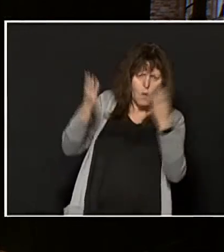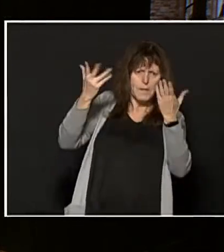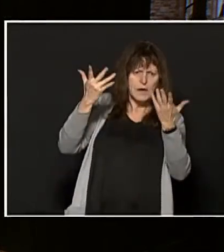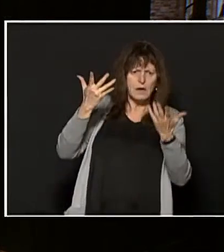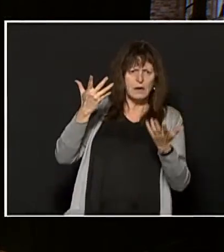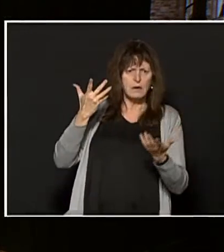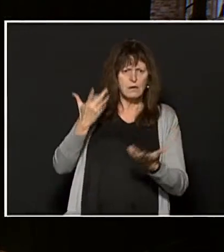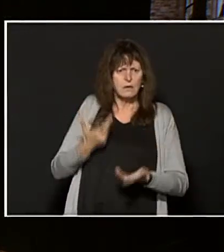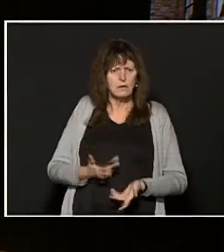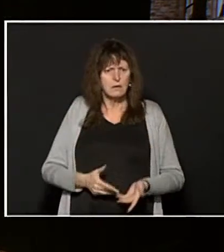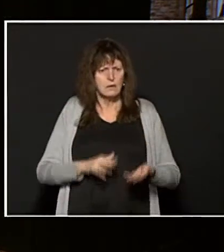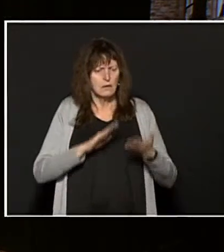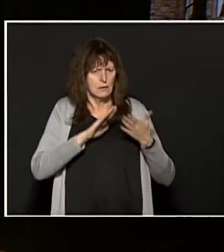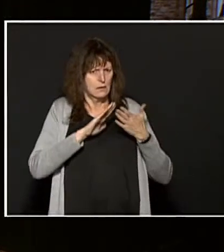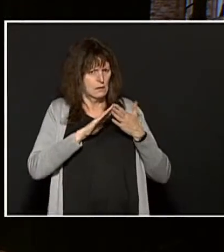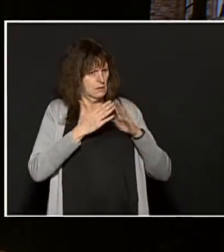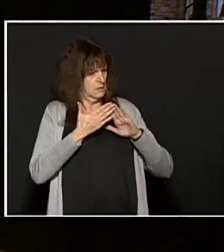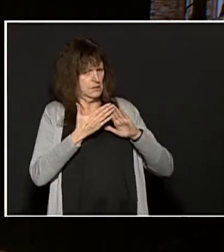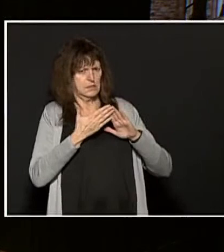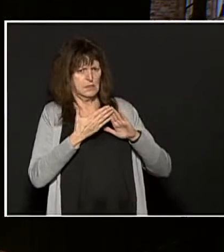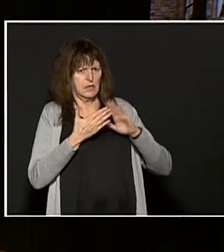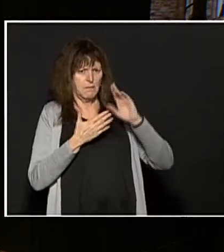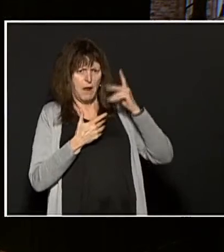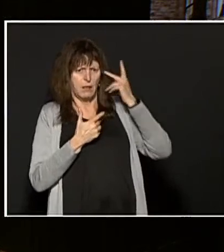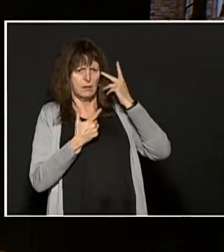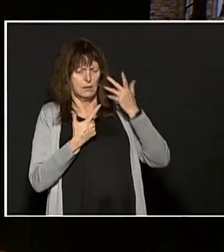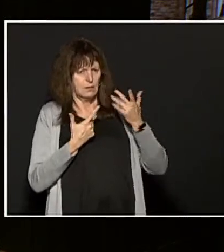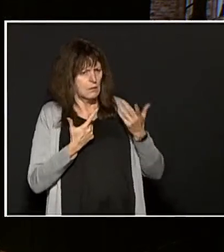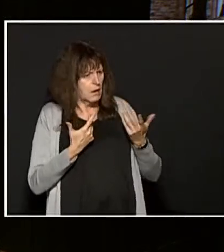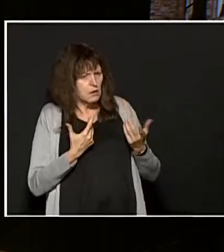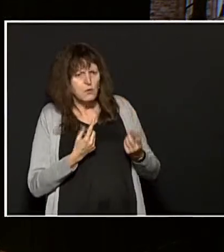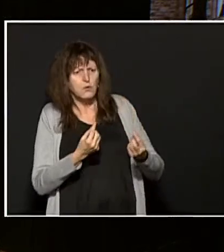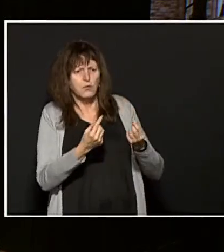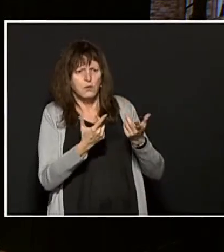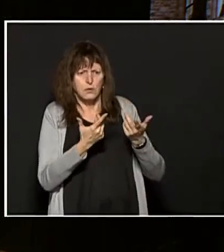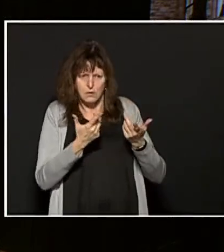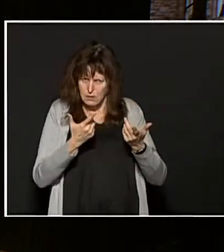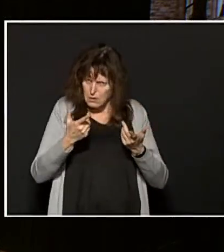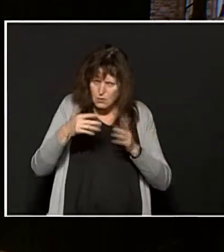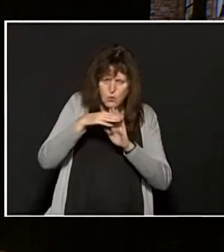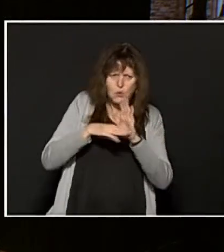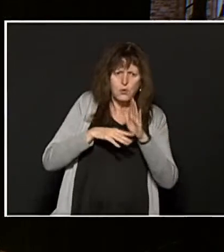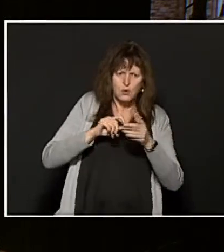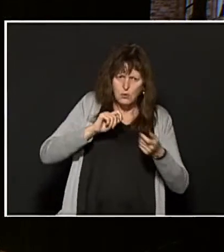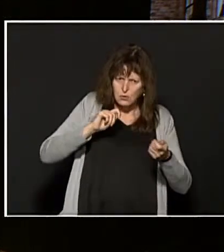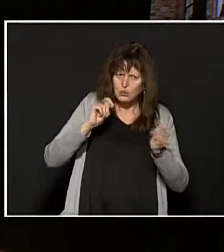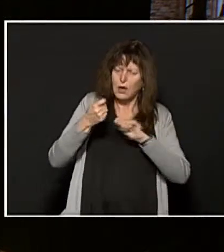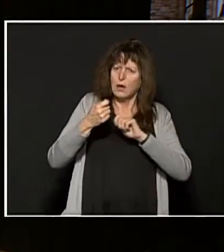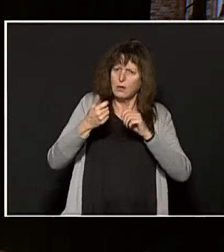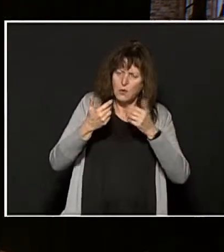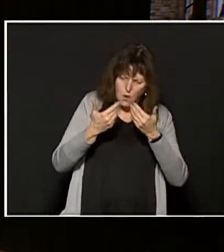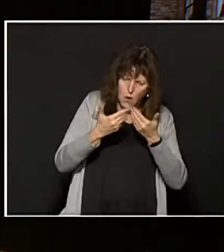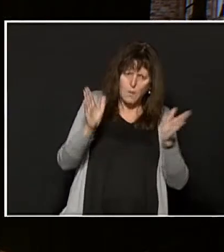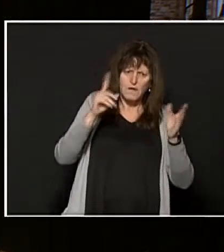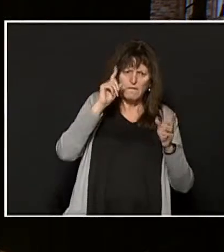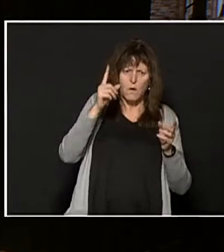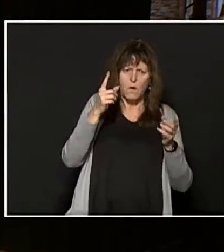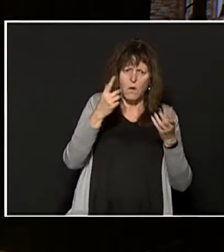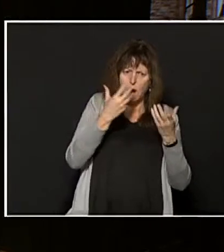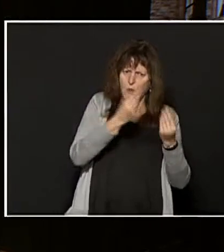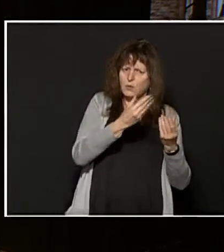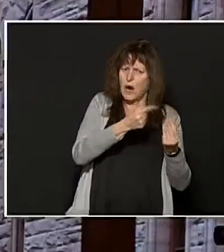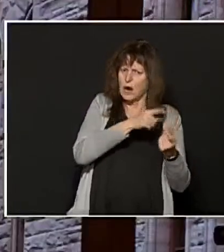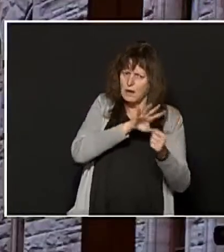similar things about other activities. So what do you say in response to this considerable pushback that's happening throughout the province?